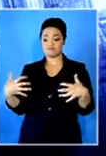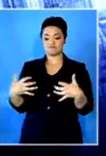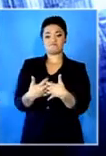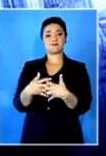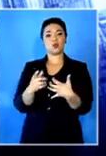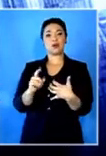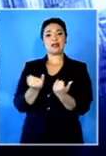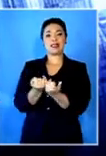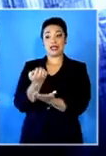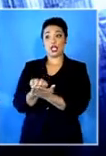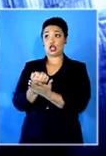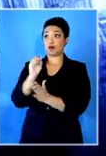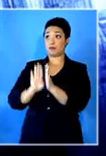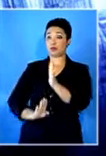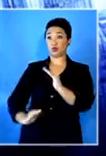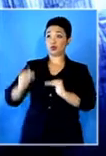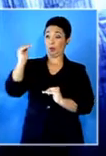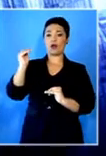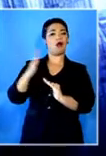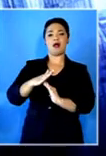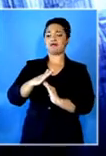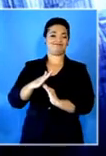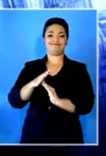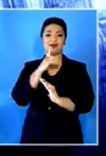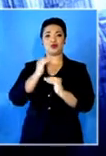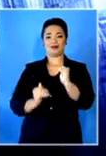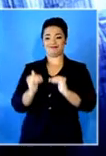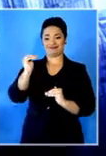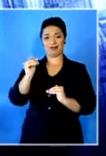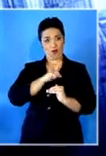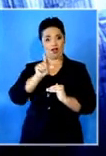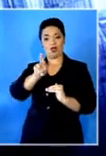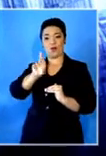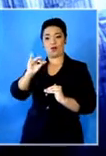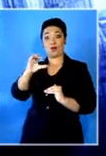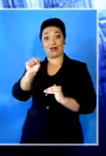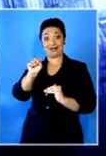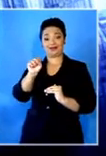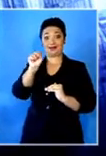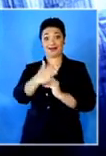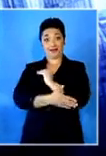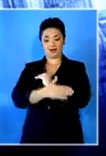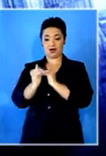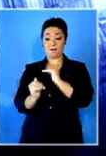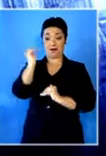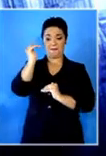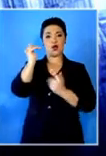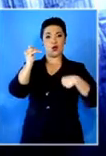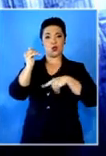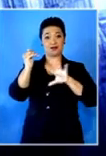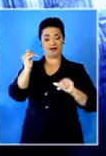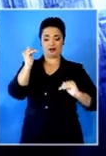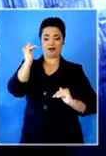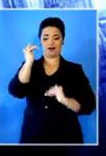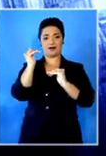sort of aspirational economy that we are as part of the BRICS, etc. And I think that we keep on doing the same things in fairly